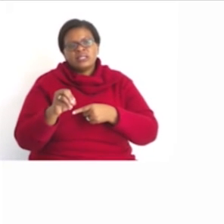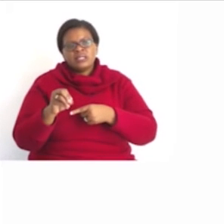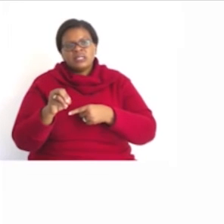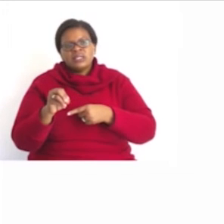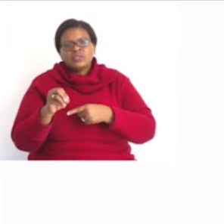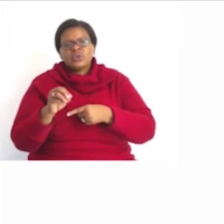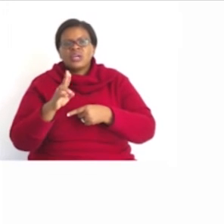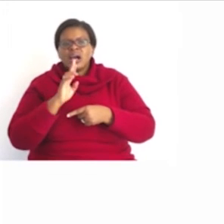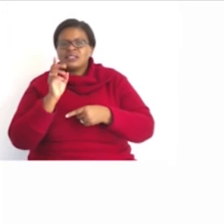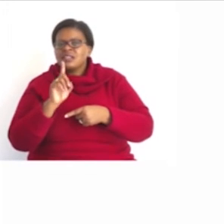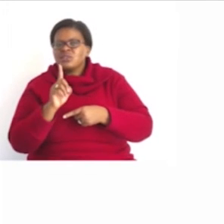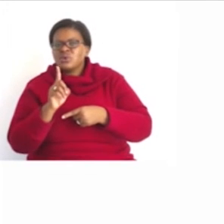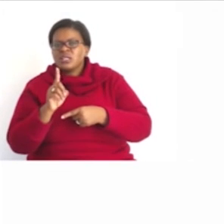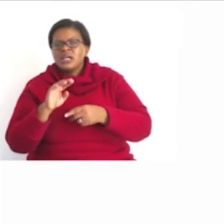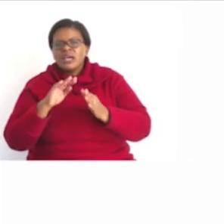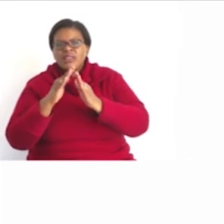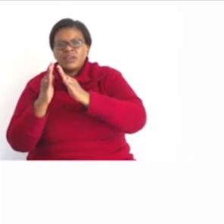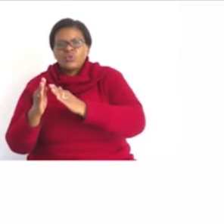10. What will be the answer?